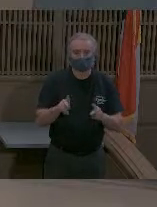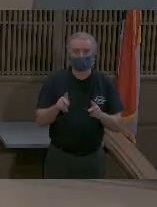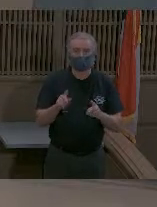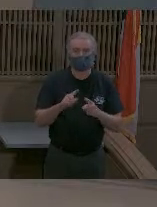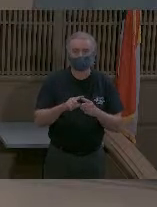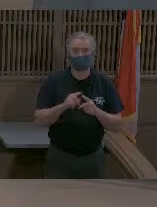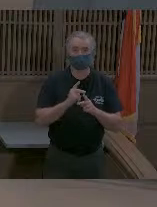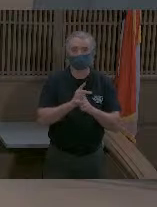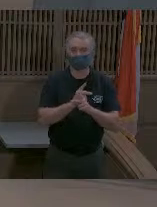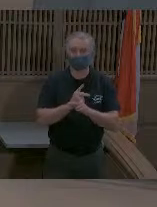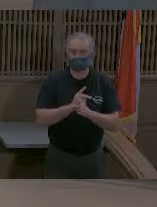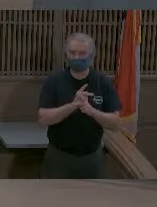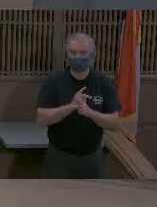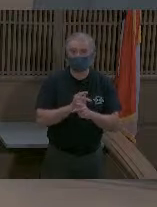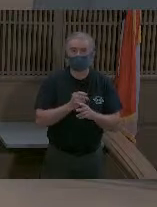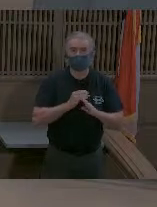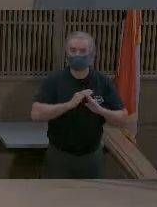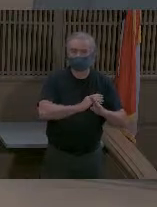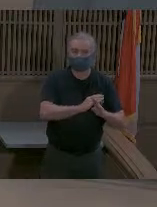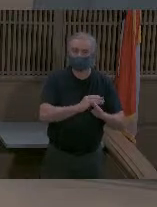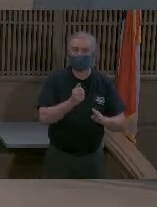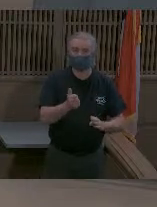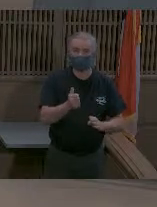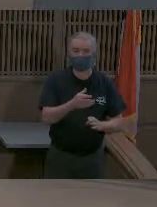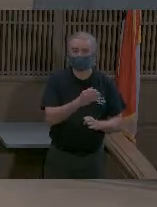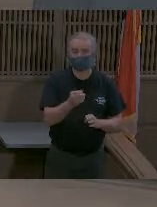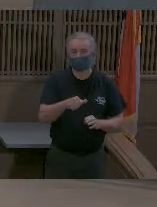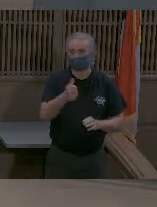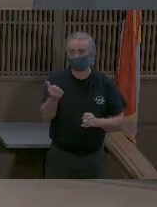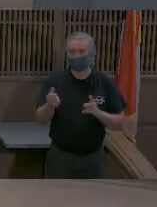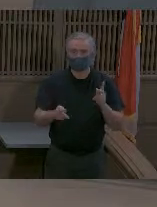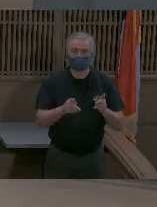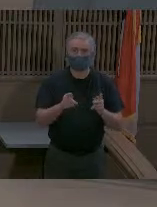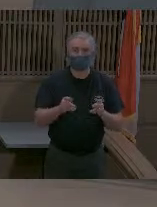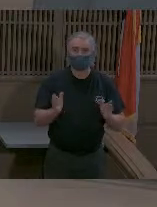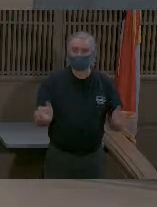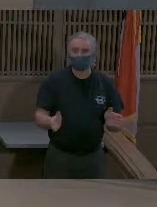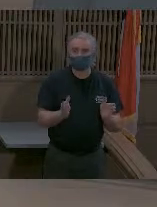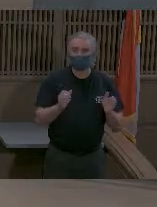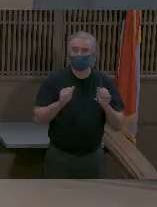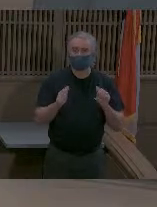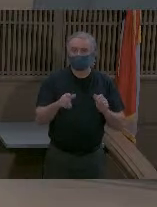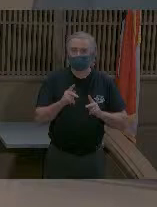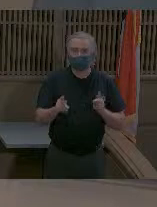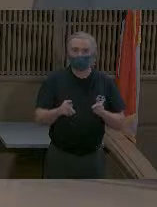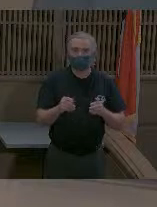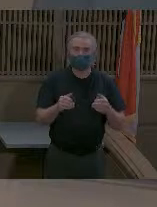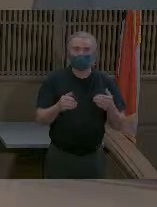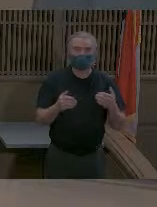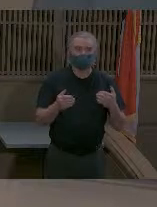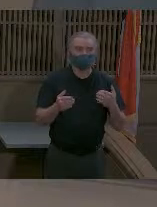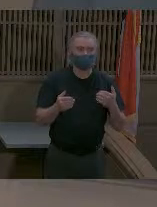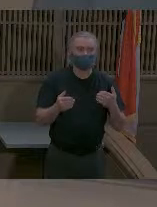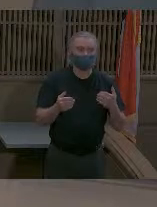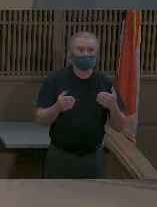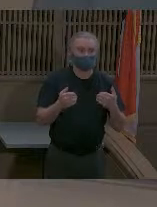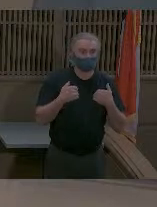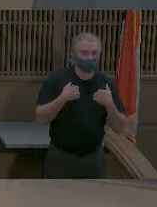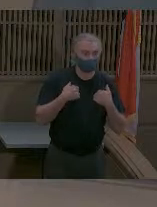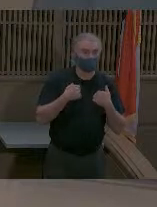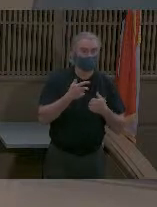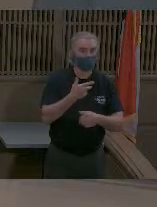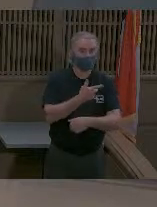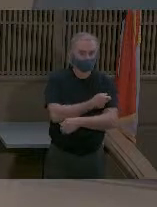protect ourselves and protect others. And we want to encourage everyone to have the vaccine. We have the numbers. If you want to go to the